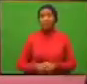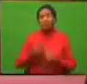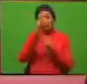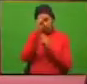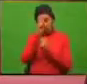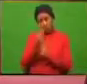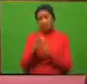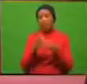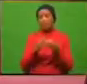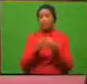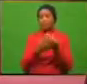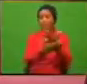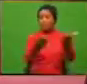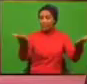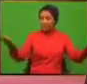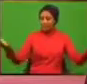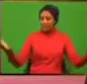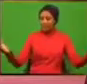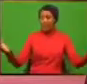Honorable members.